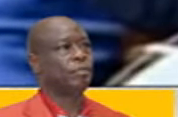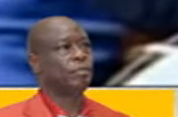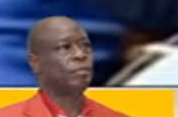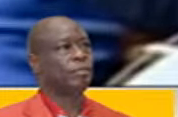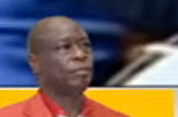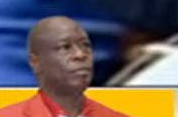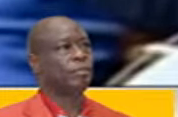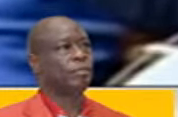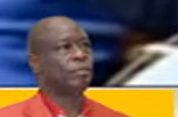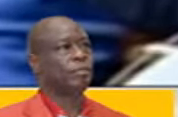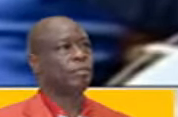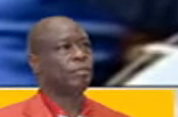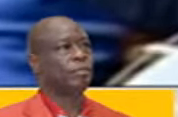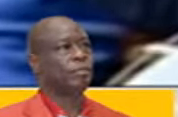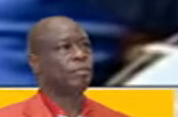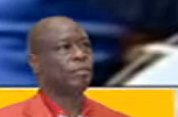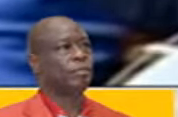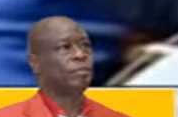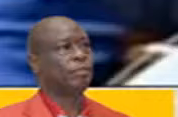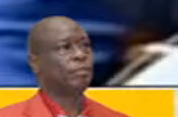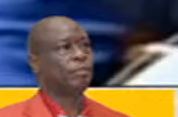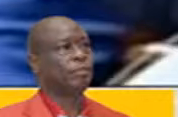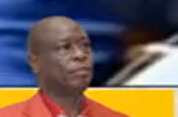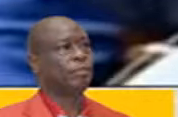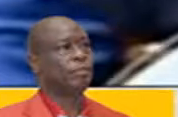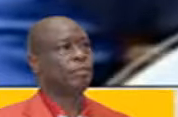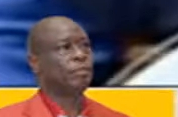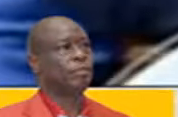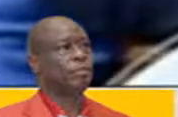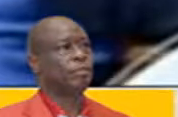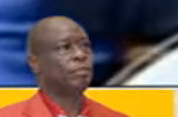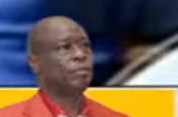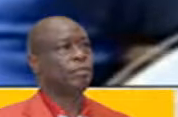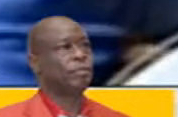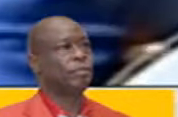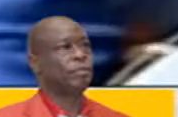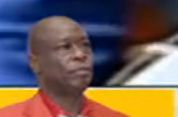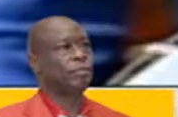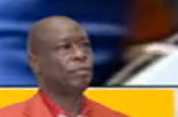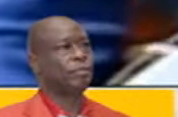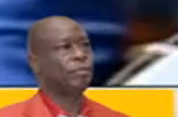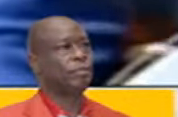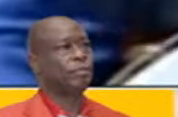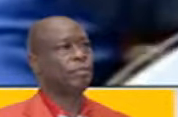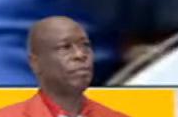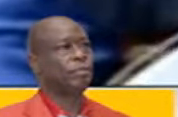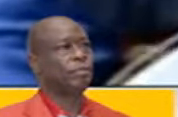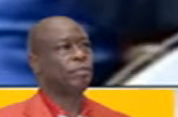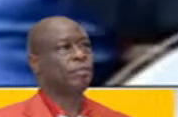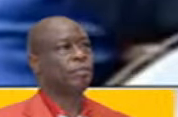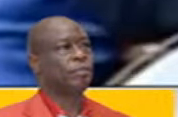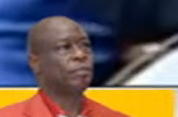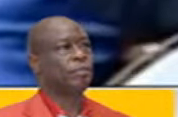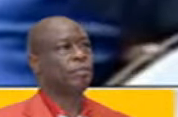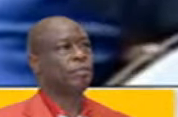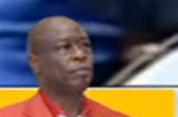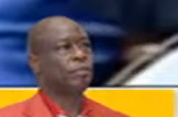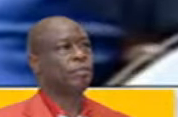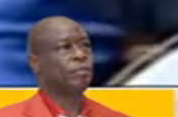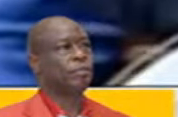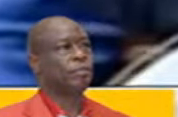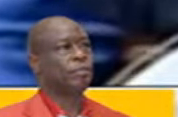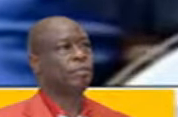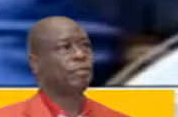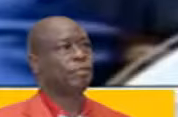Deputy President is one who chairs Cabinet subcommittees which process business before going to Cabinet. And therefore, to my own understanding, he was